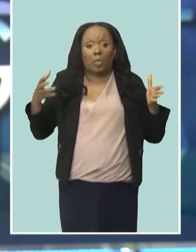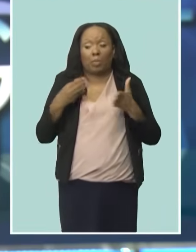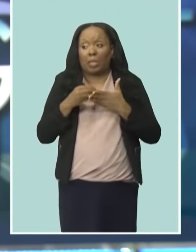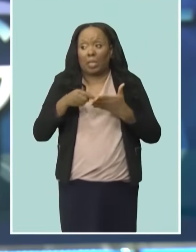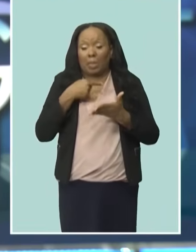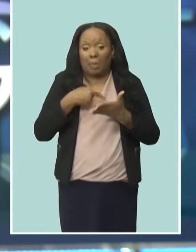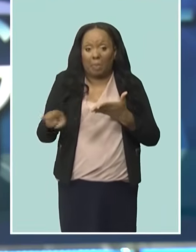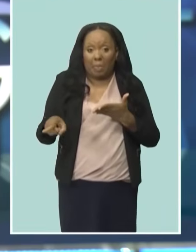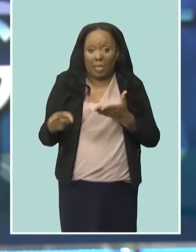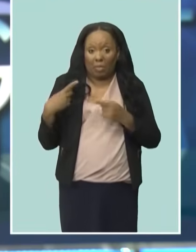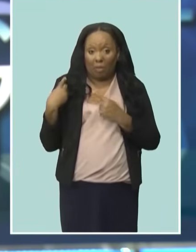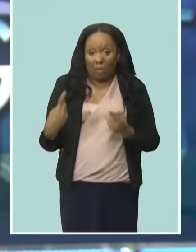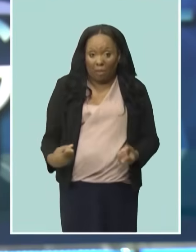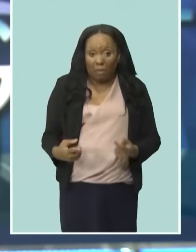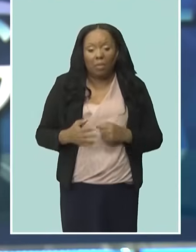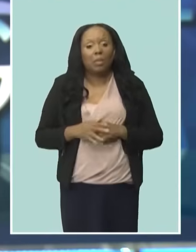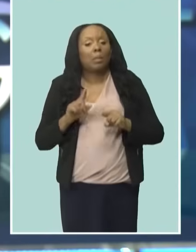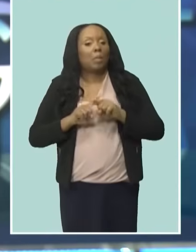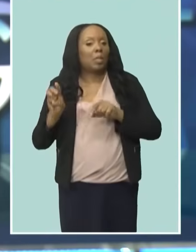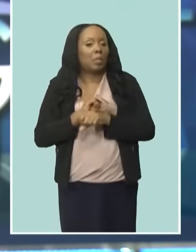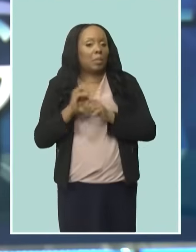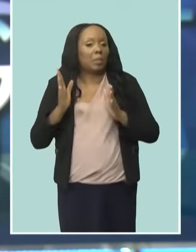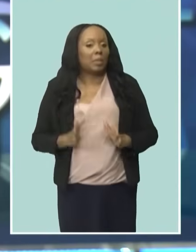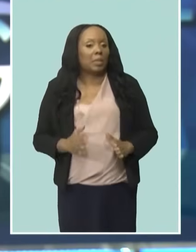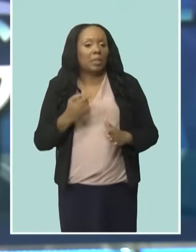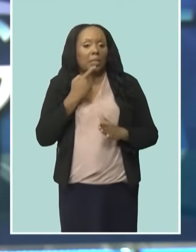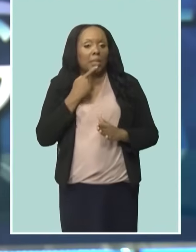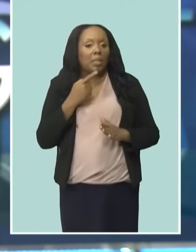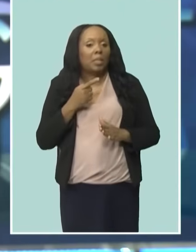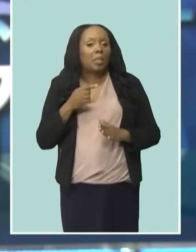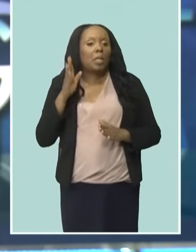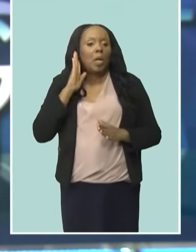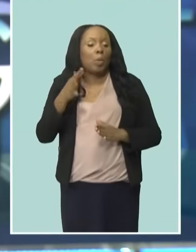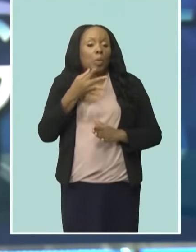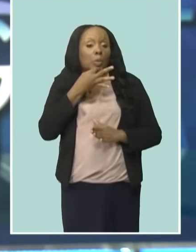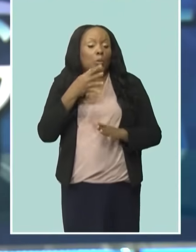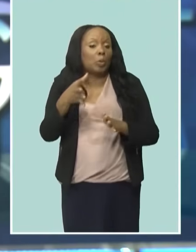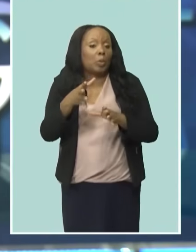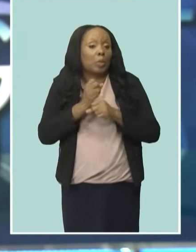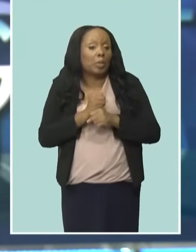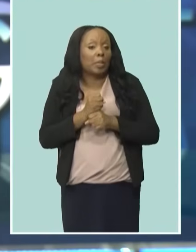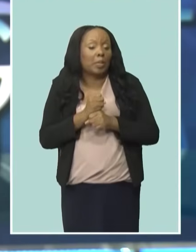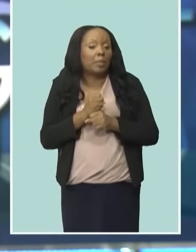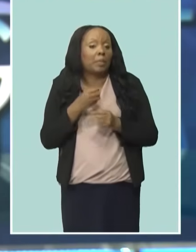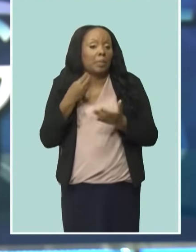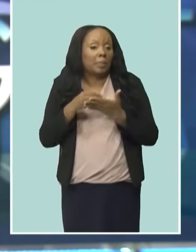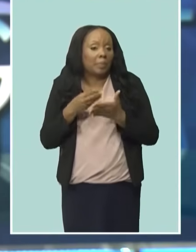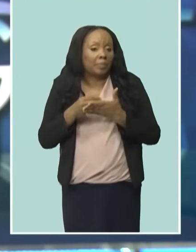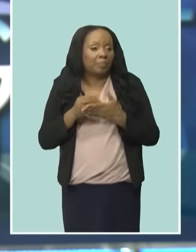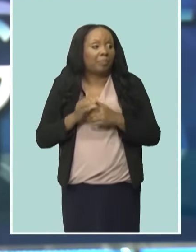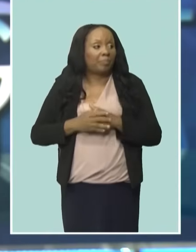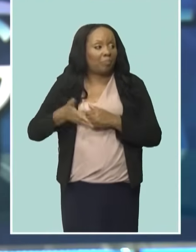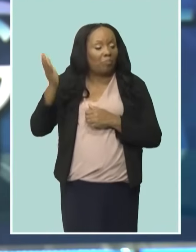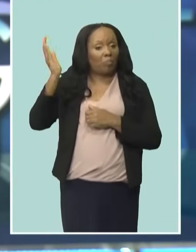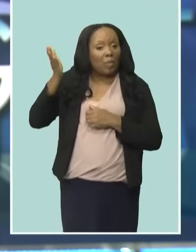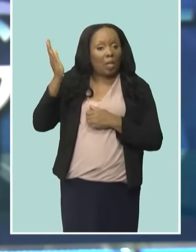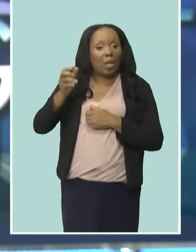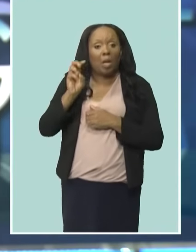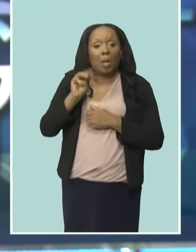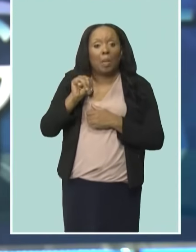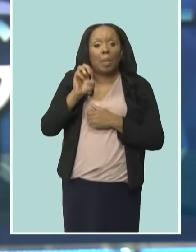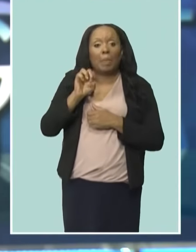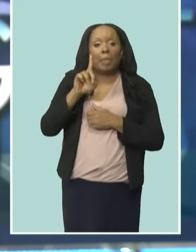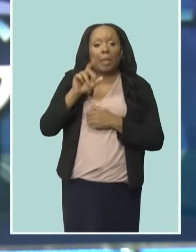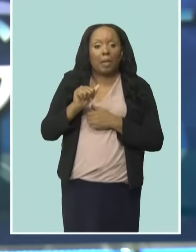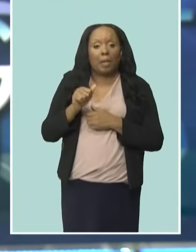started several weeks ago, Minister in the Ministry of Finance, Ryan Strawn, says Barbadians have started to receive their payments. He was speaking to the